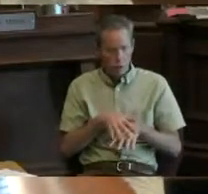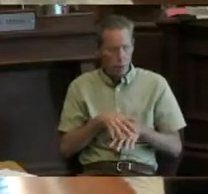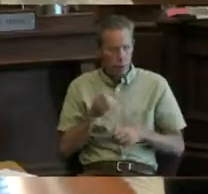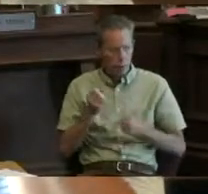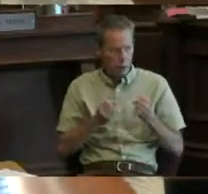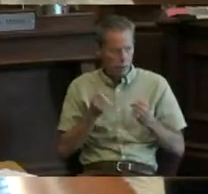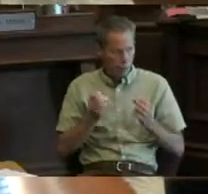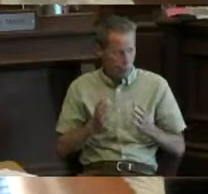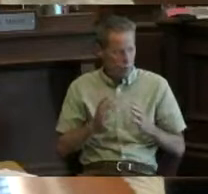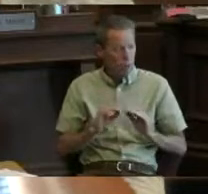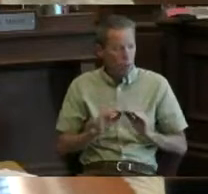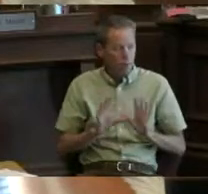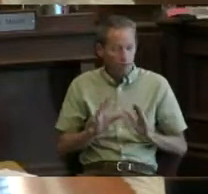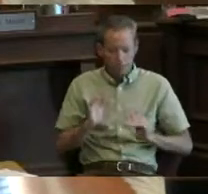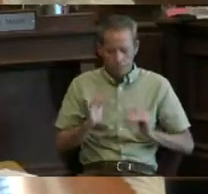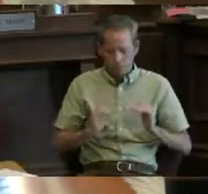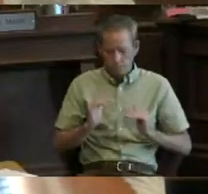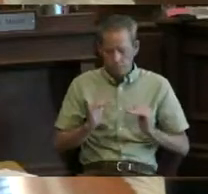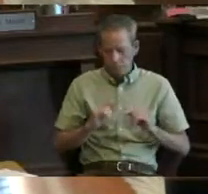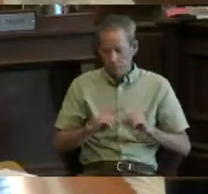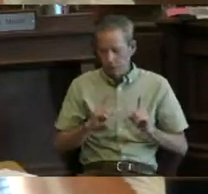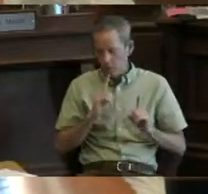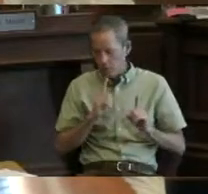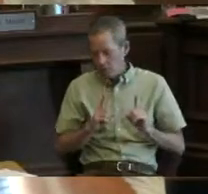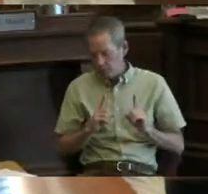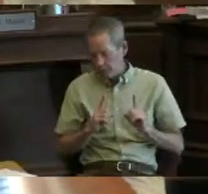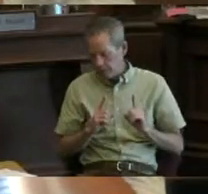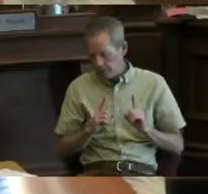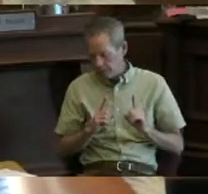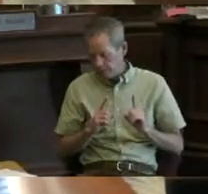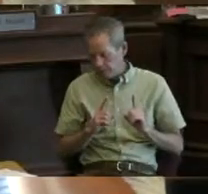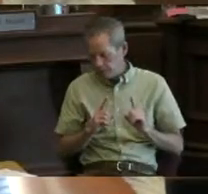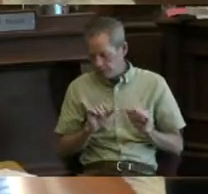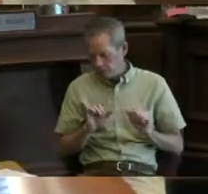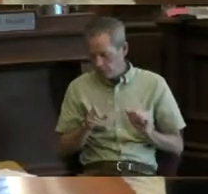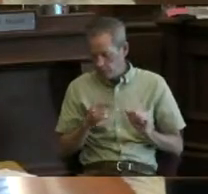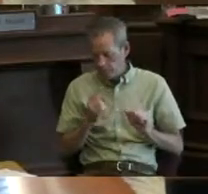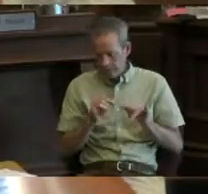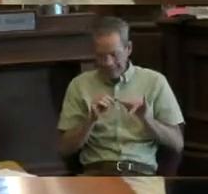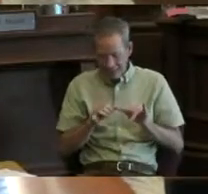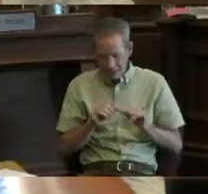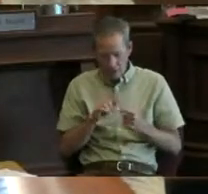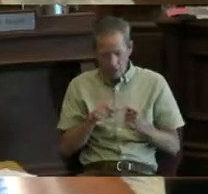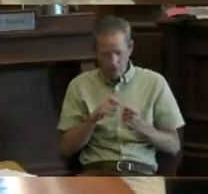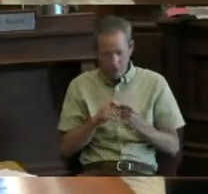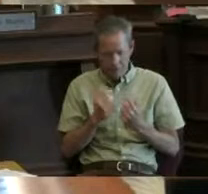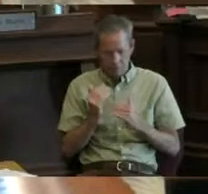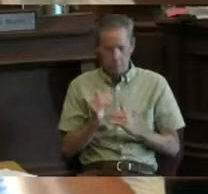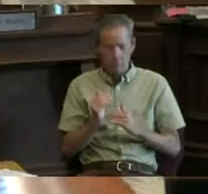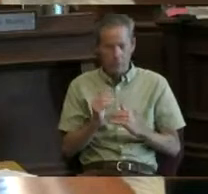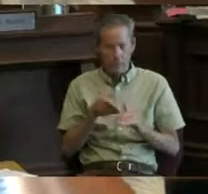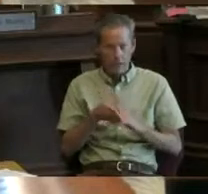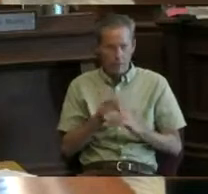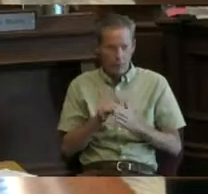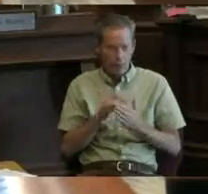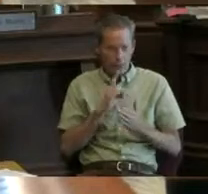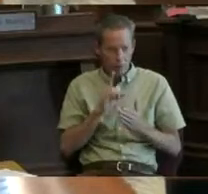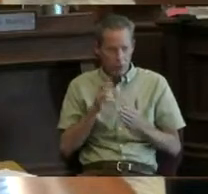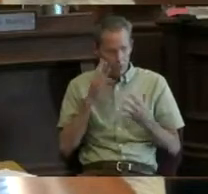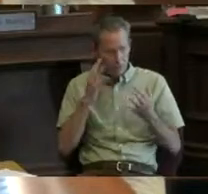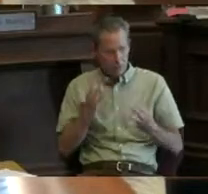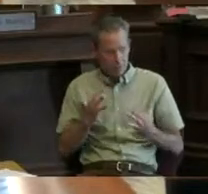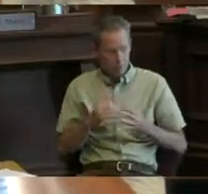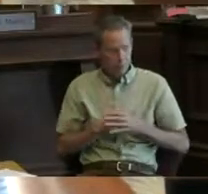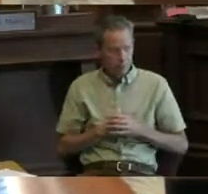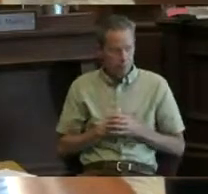You know, obviously there's a balance that you have to have there, but ultimately we can only engineer to a point. After that, we really do need good decisions being made